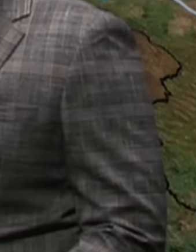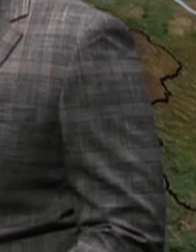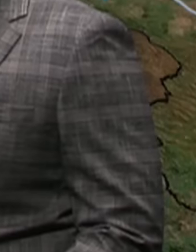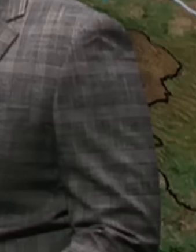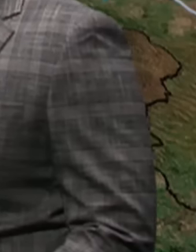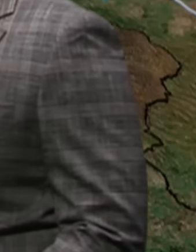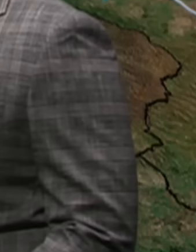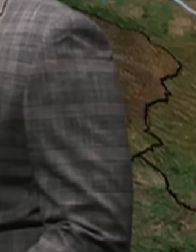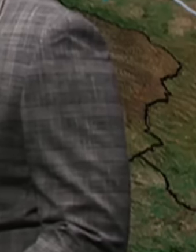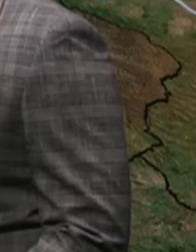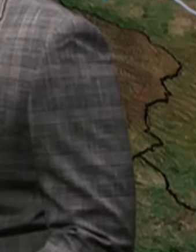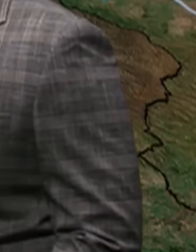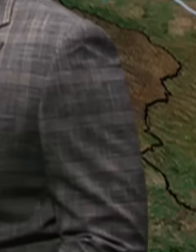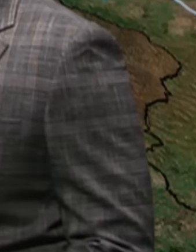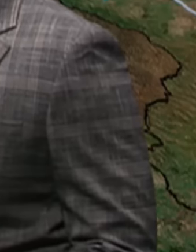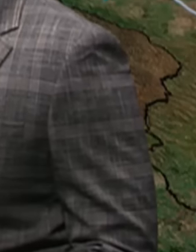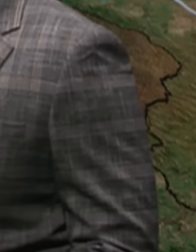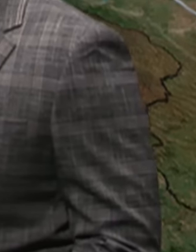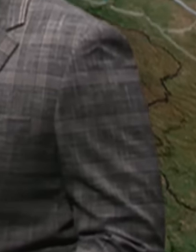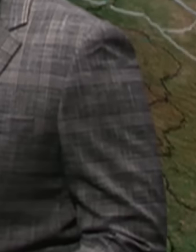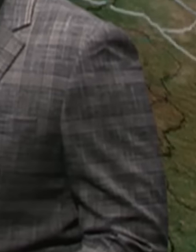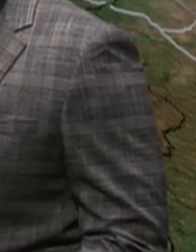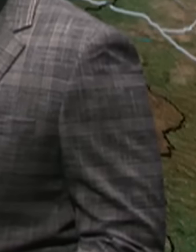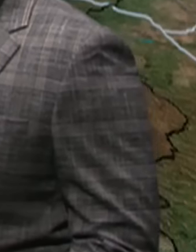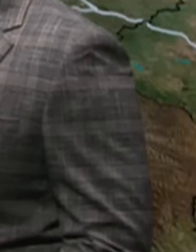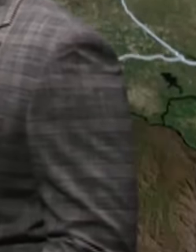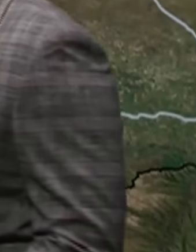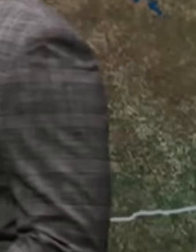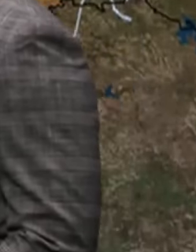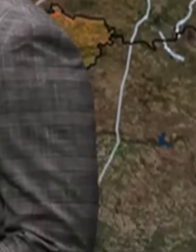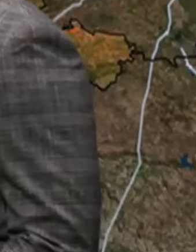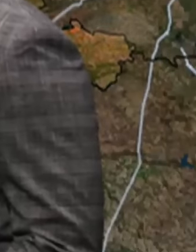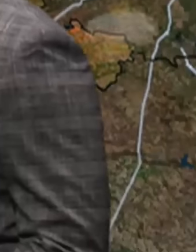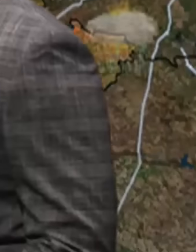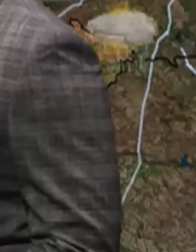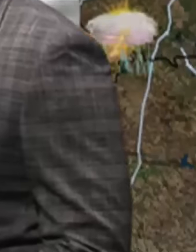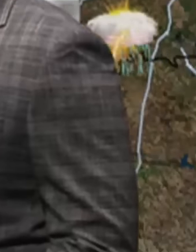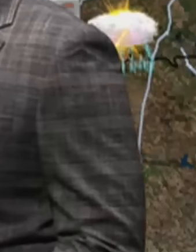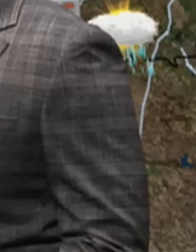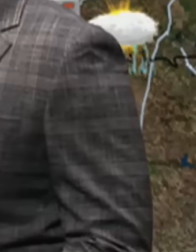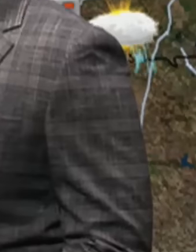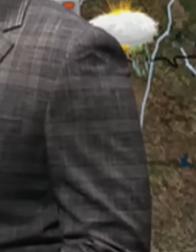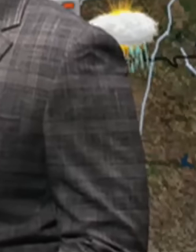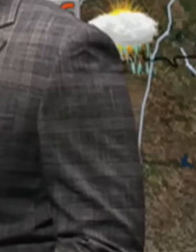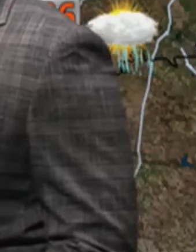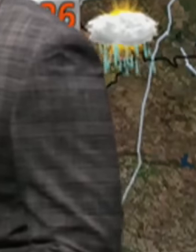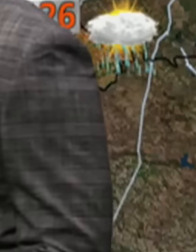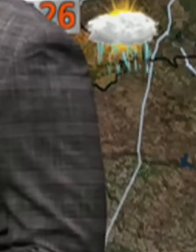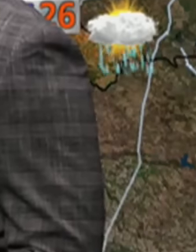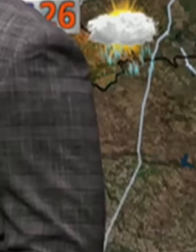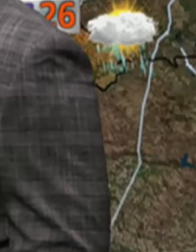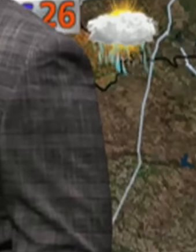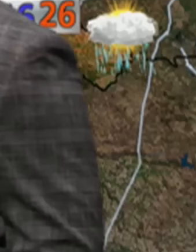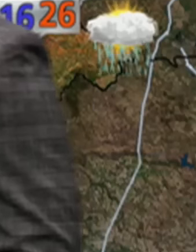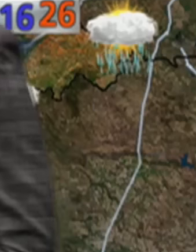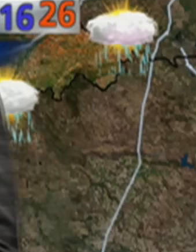ho Welkom o tla ke re o tla tlotshise ho sa enkae a shebele hona ka North West le teng o hlokomele hore o tla tlotshise fela sa enkae re